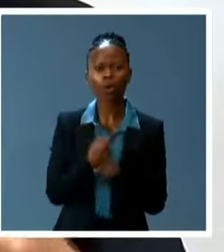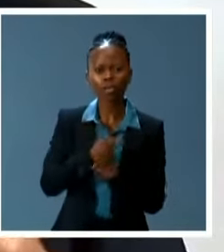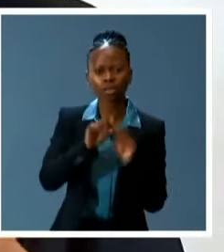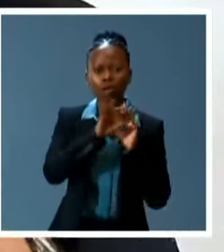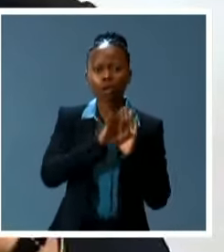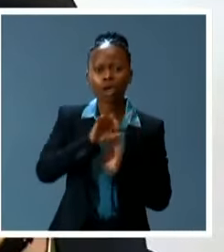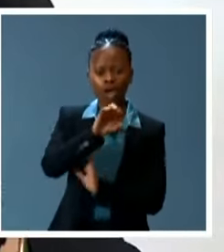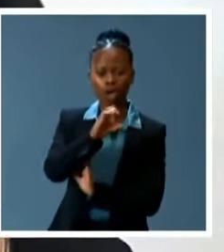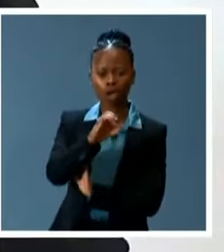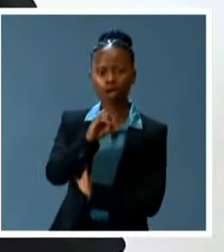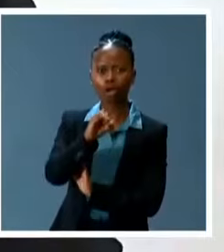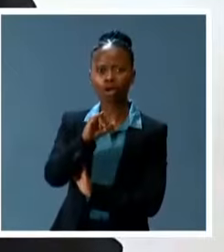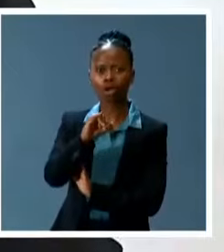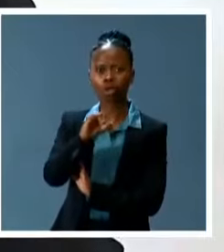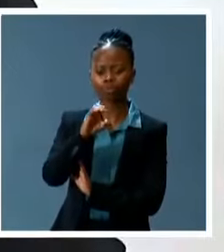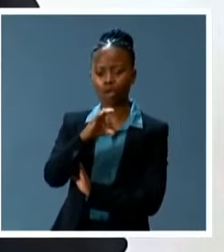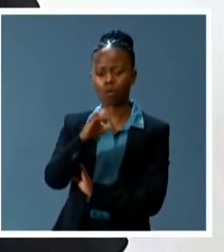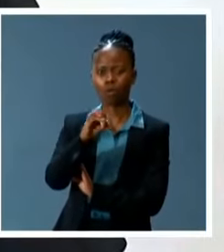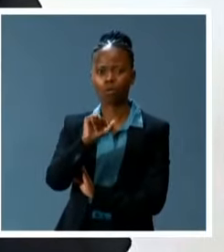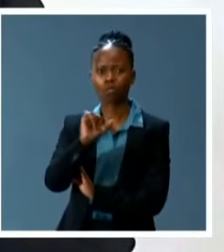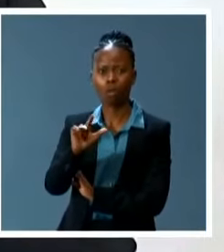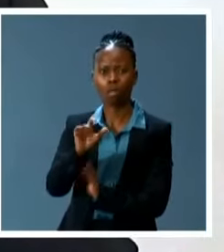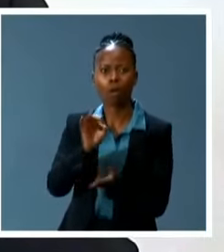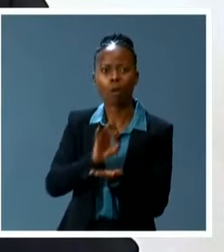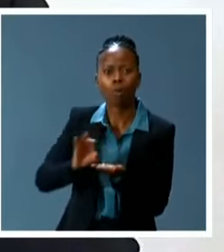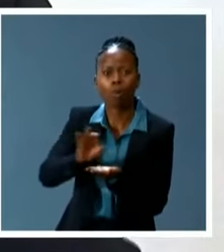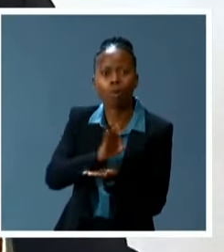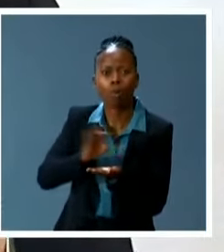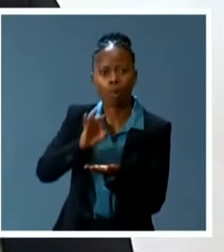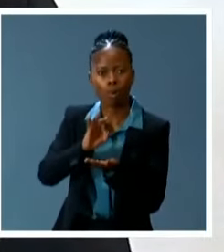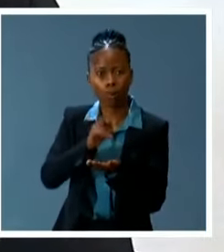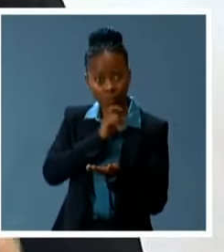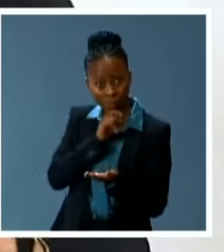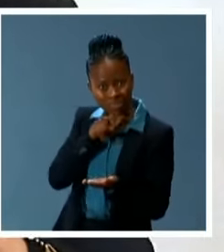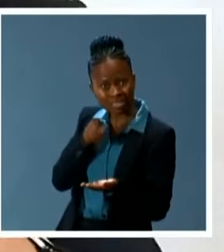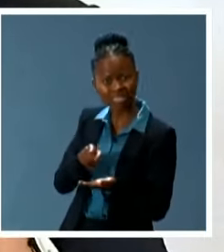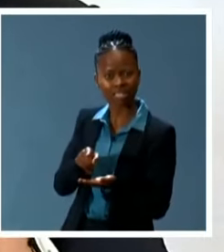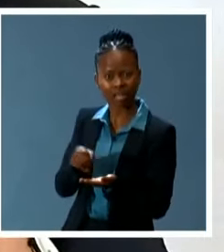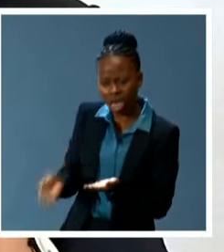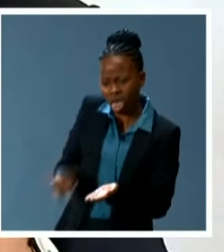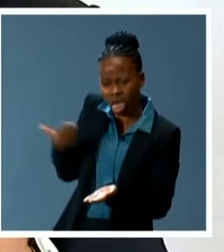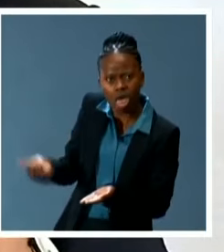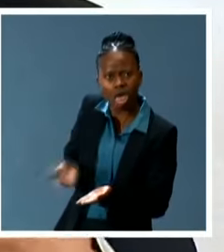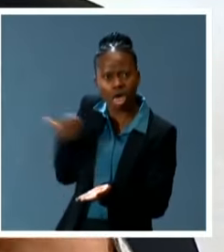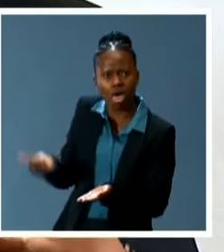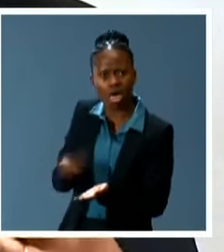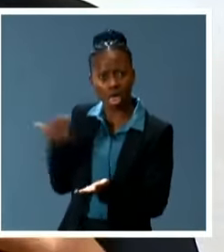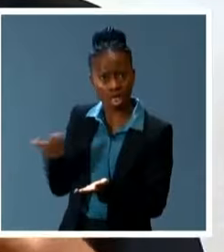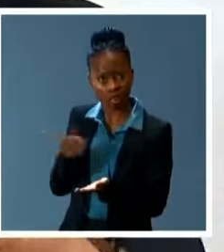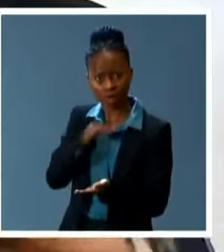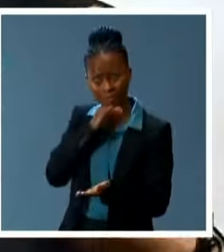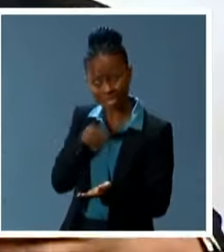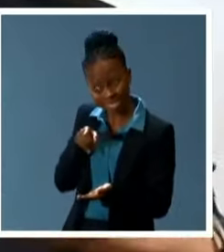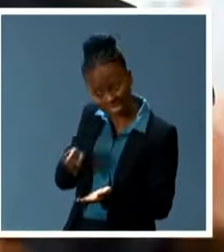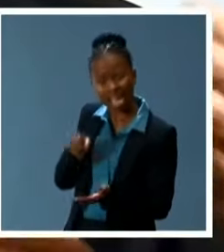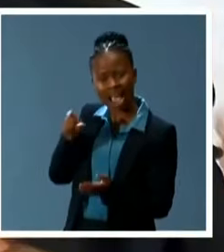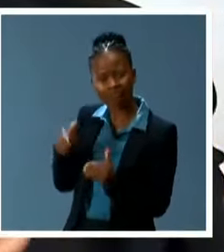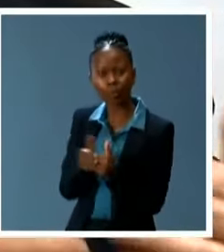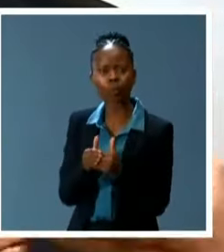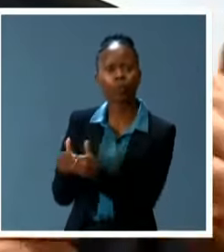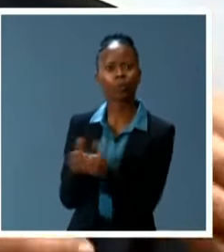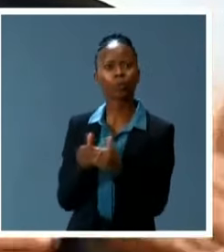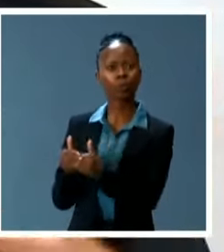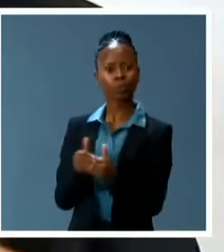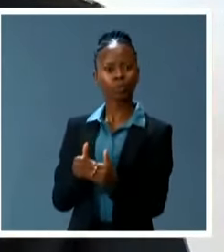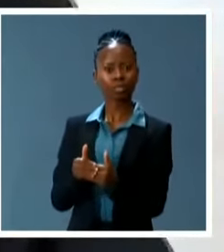it needs to be. That's why I speak not only about climate action, I also speak about climate justice. We need to be able to address those that will be